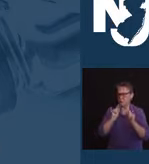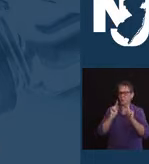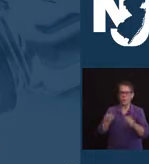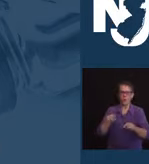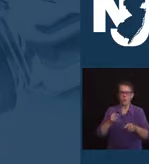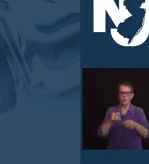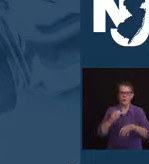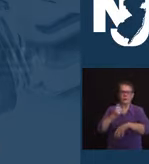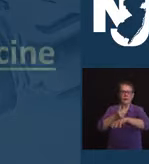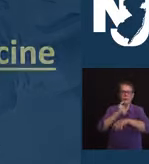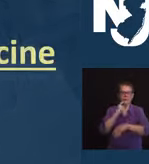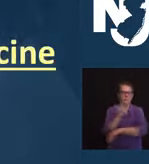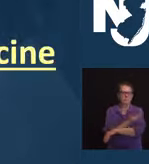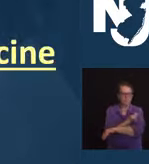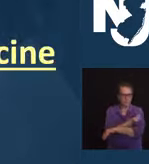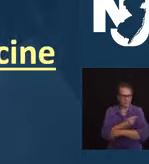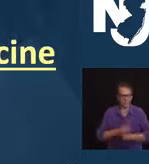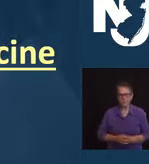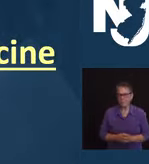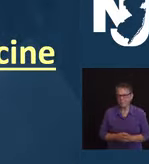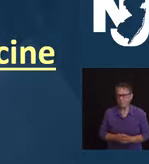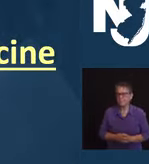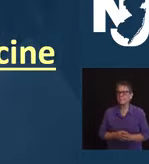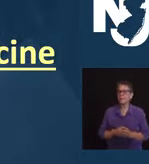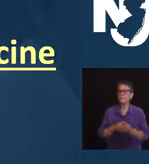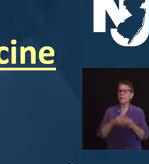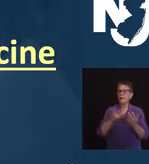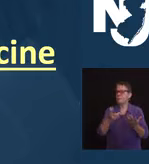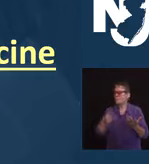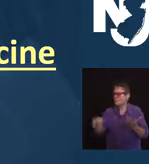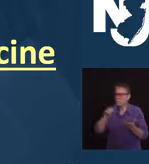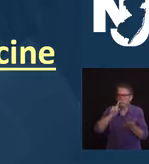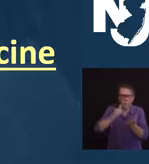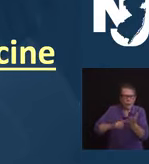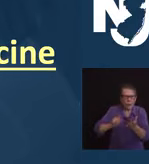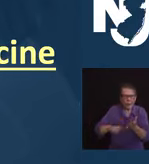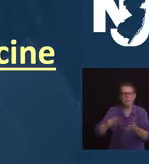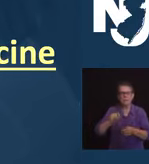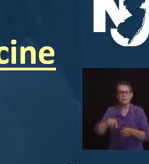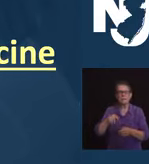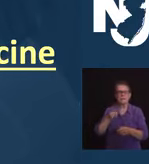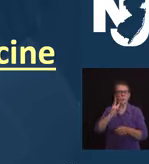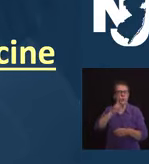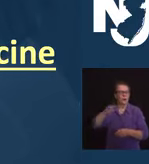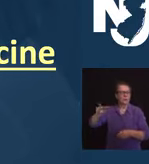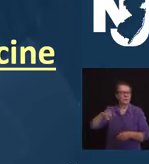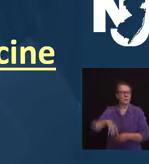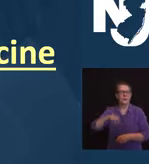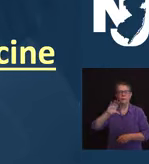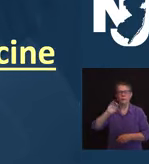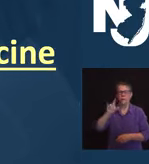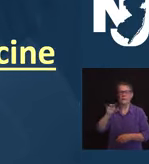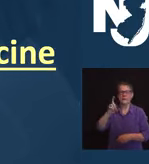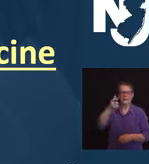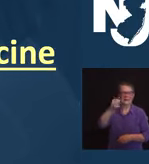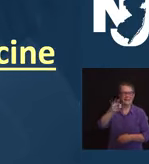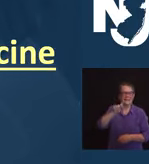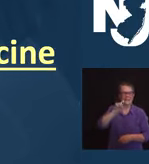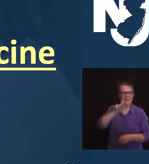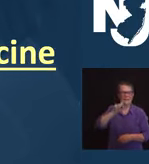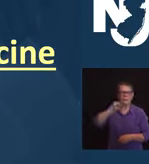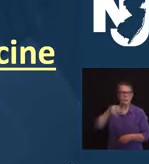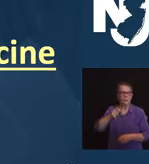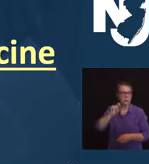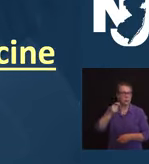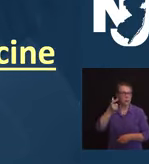Next up, additionally, the Community Vaccination Center at the Namoli Family and Recreation Center on the campus of the New Jersey Institute